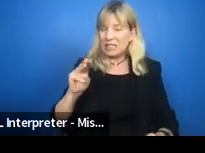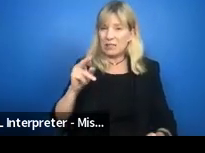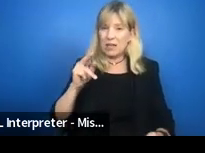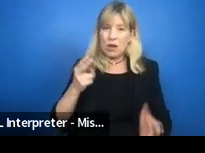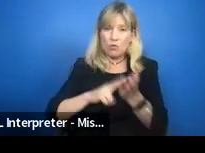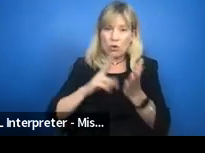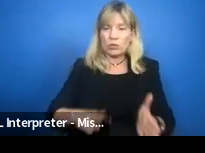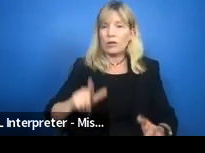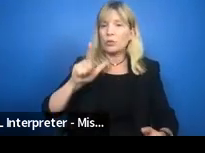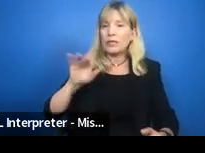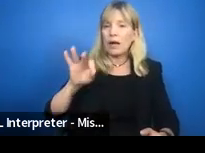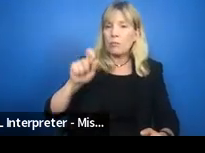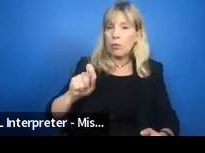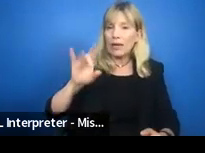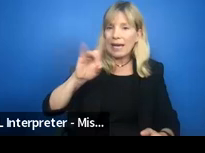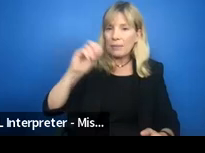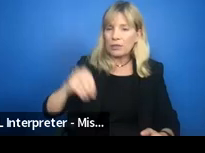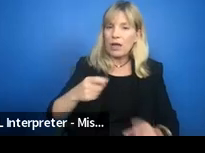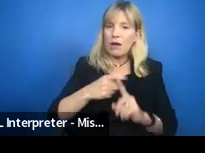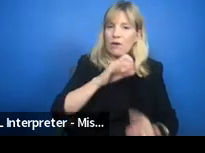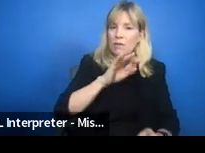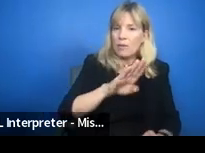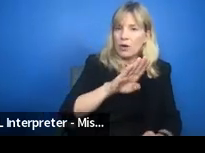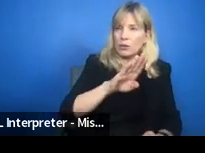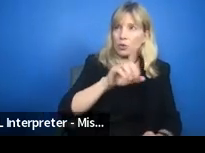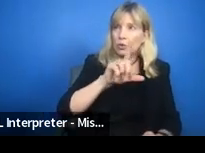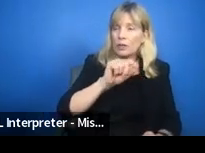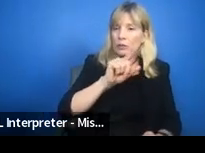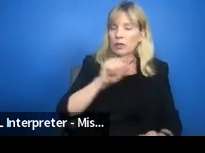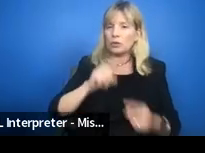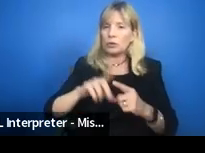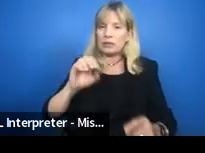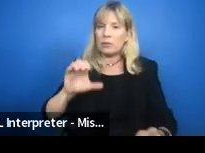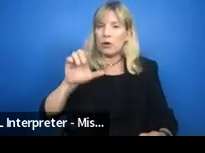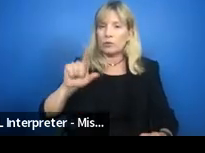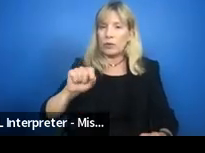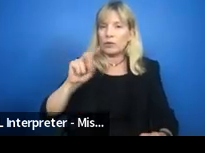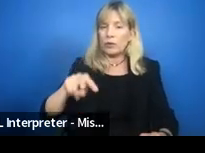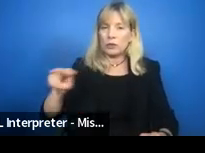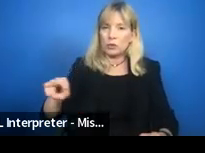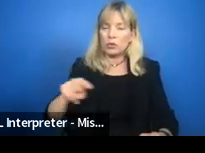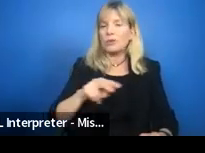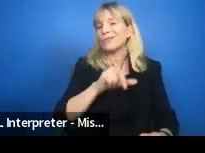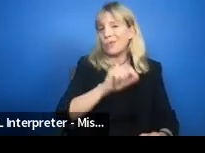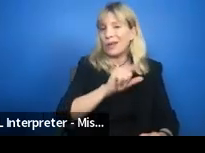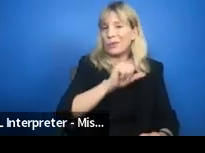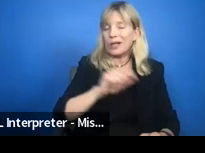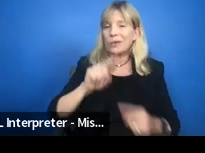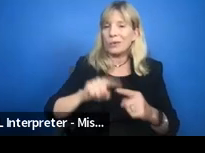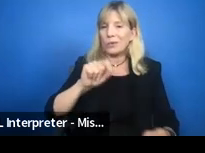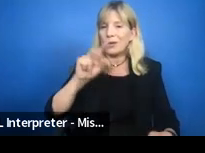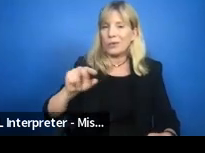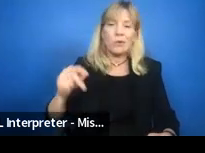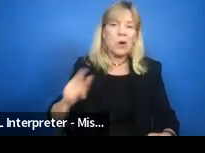or 29.8% from February 2020 to December 2022. Okay, cool. I was